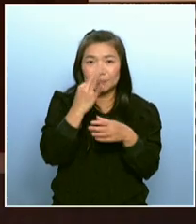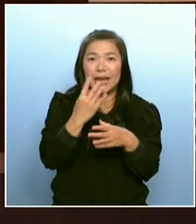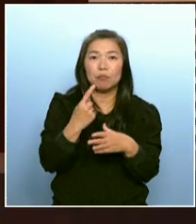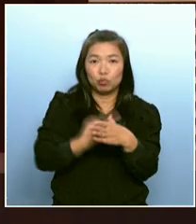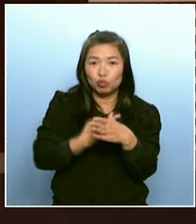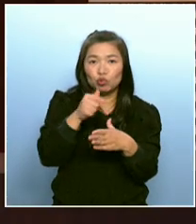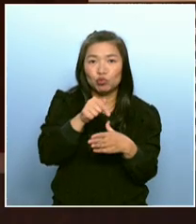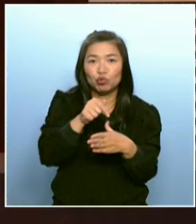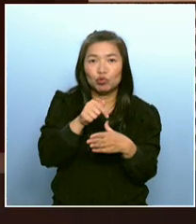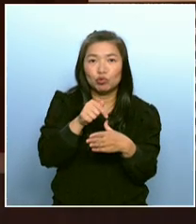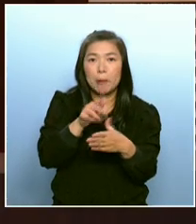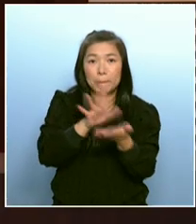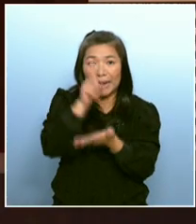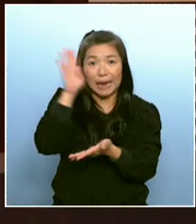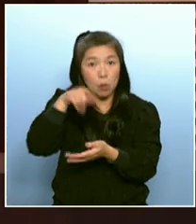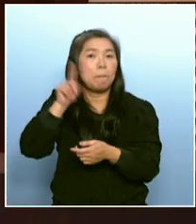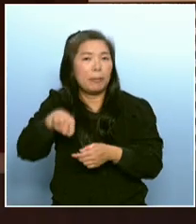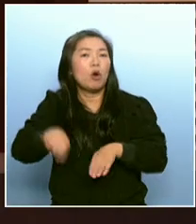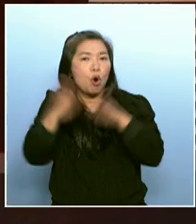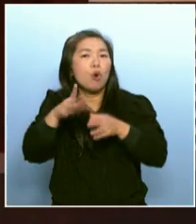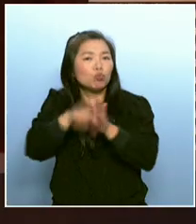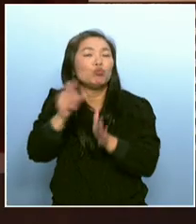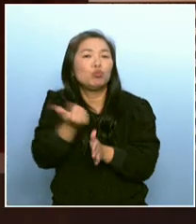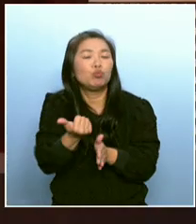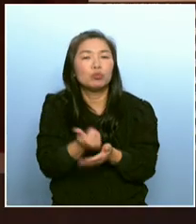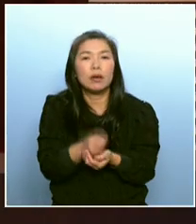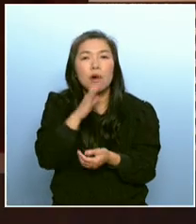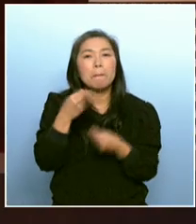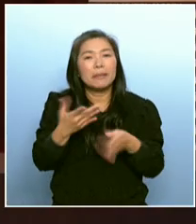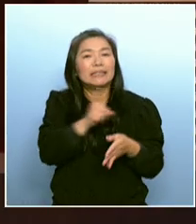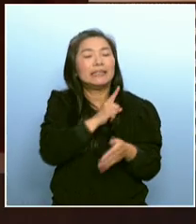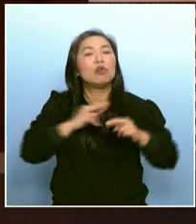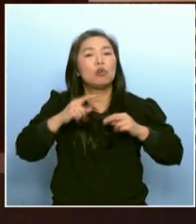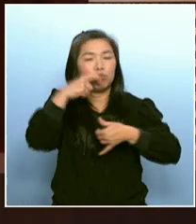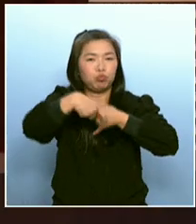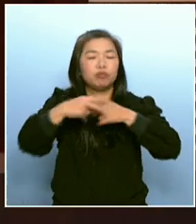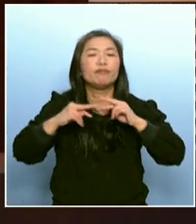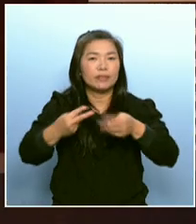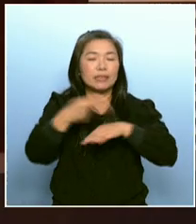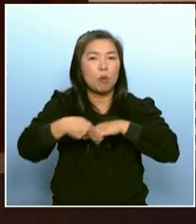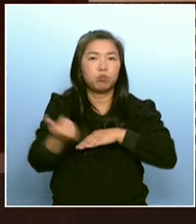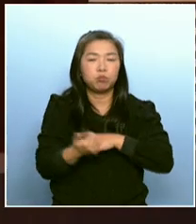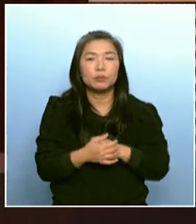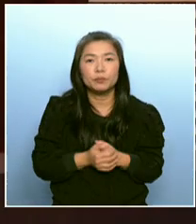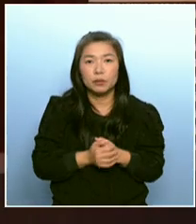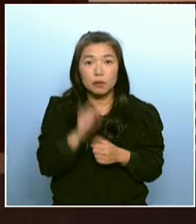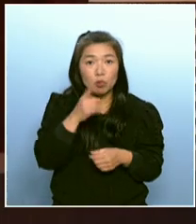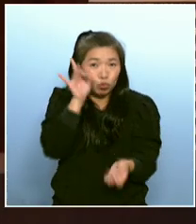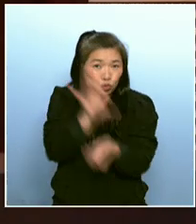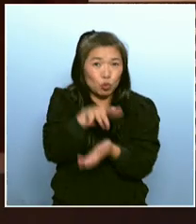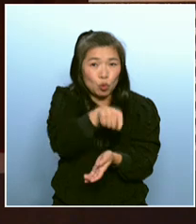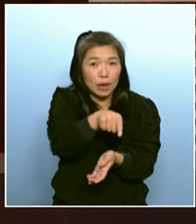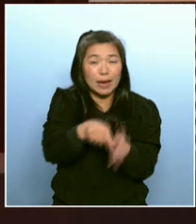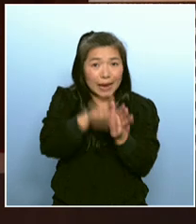That is, participating children can, starting from the 13th month of the program, start using their targeted saving